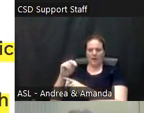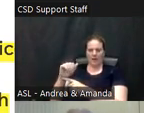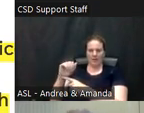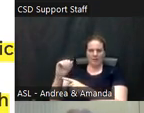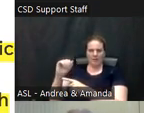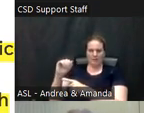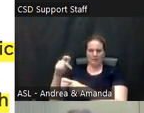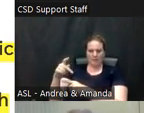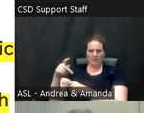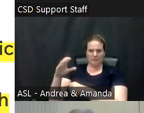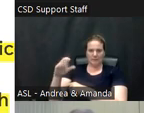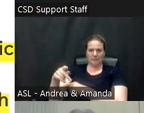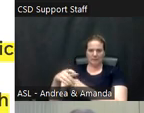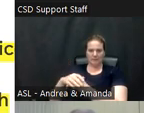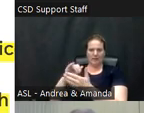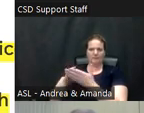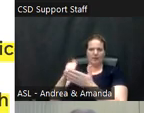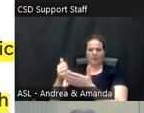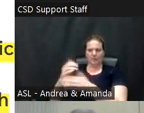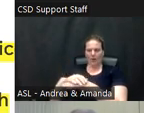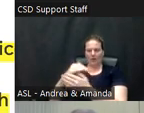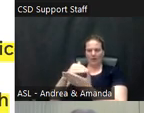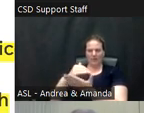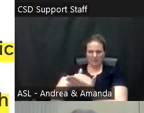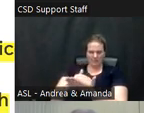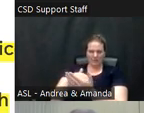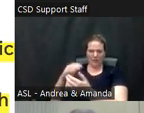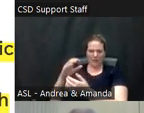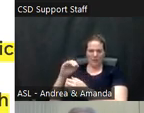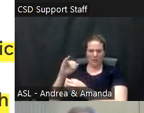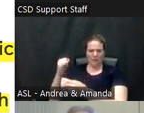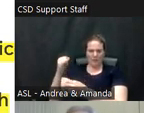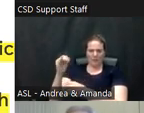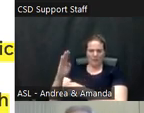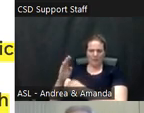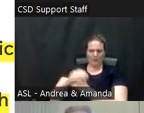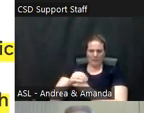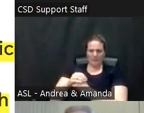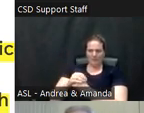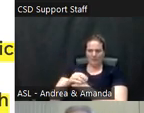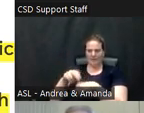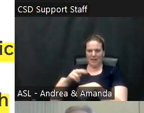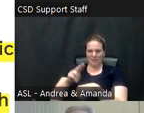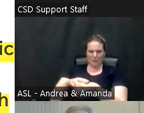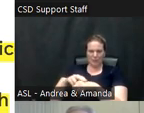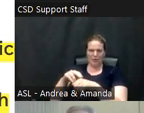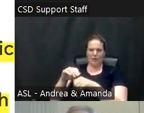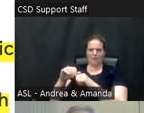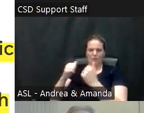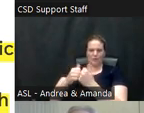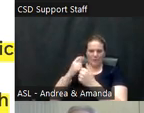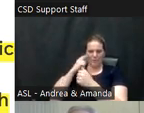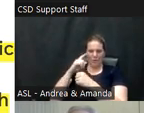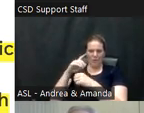the main ones were that were on the list originally are NACOL and OJP, or the National Association for Civilian Oversight of